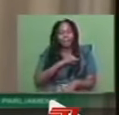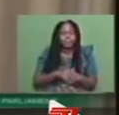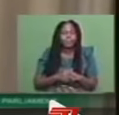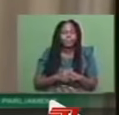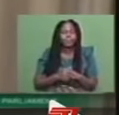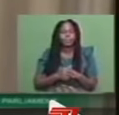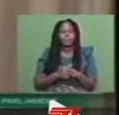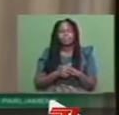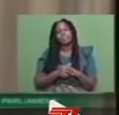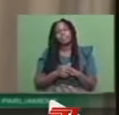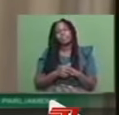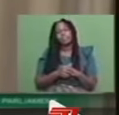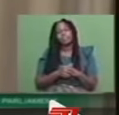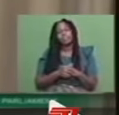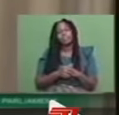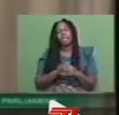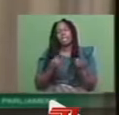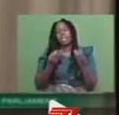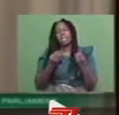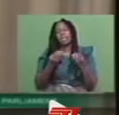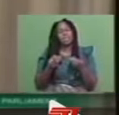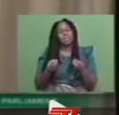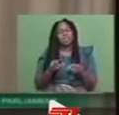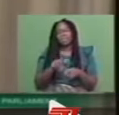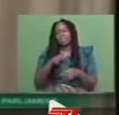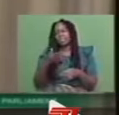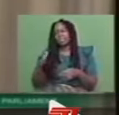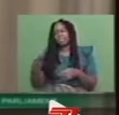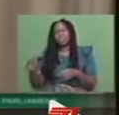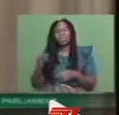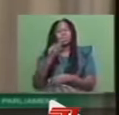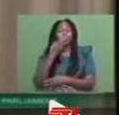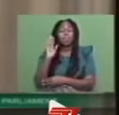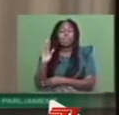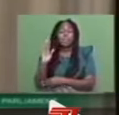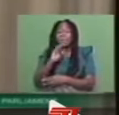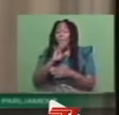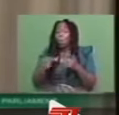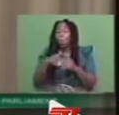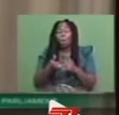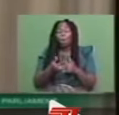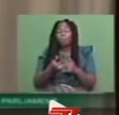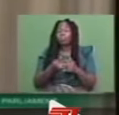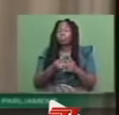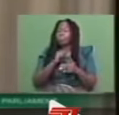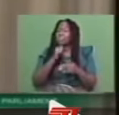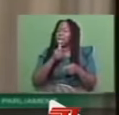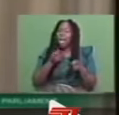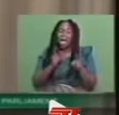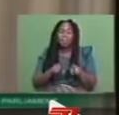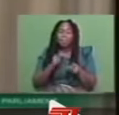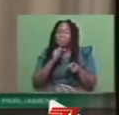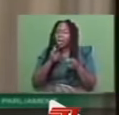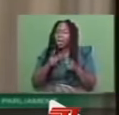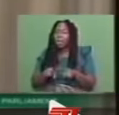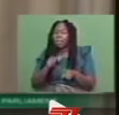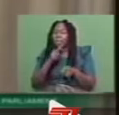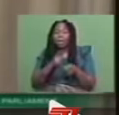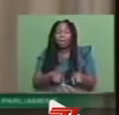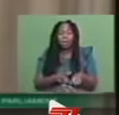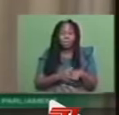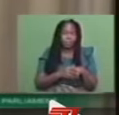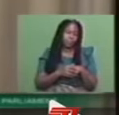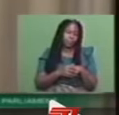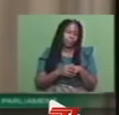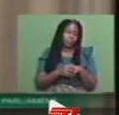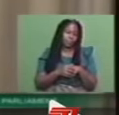that before, broken. Then there are promises with respect to manufacturing, which have also played out in each budget,